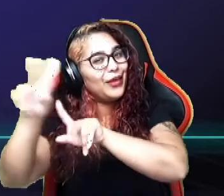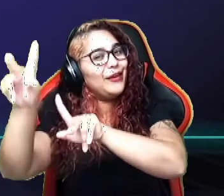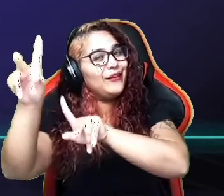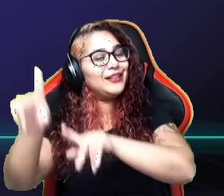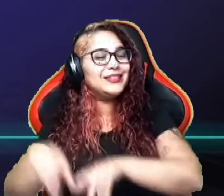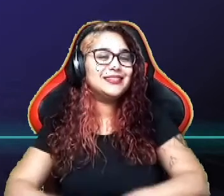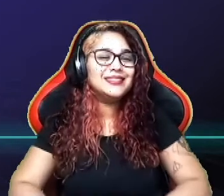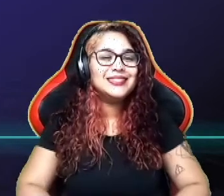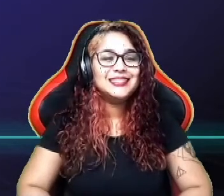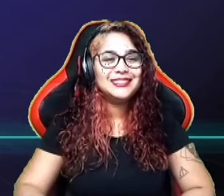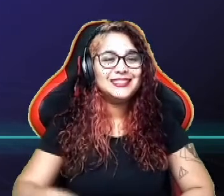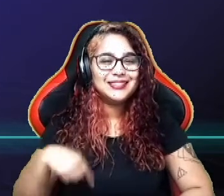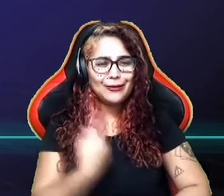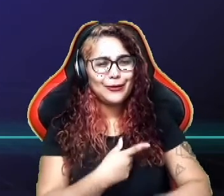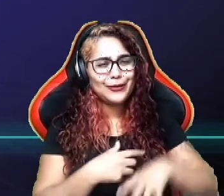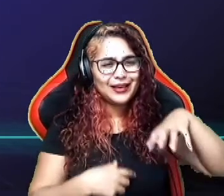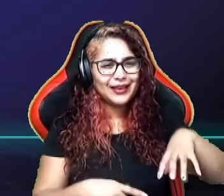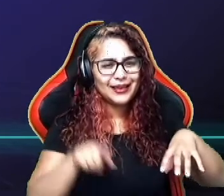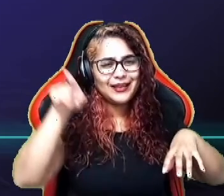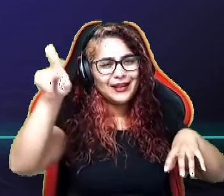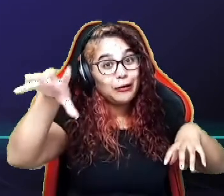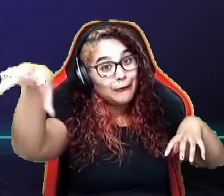planet. Right on, Felipe.